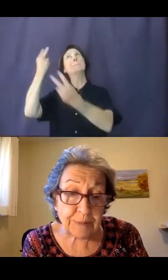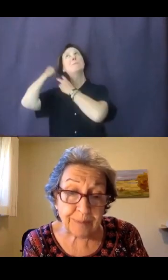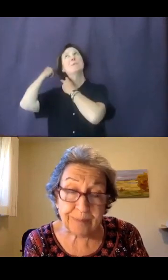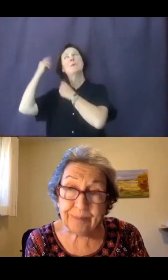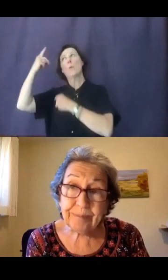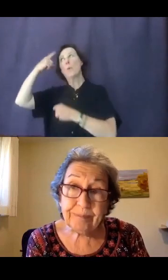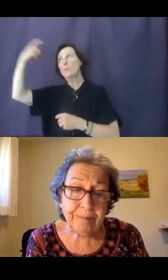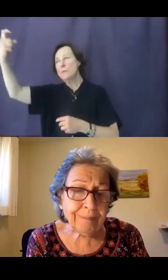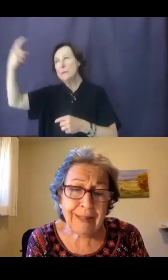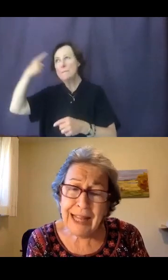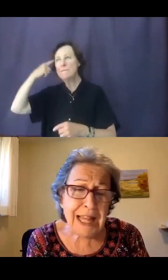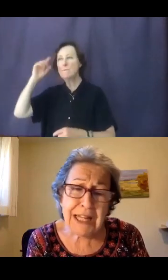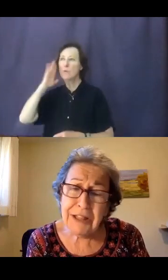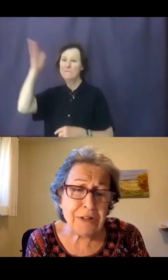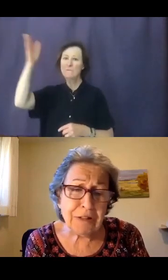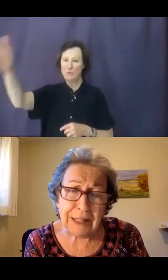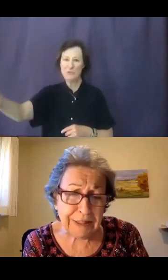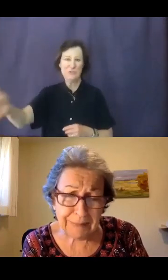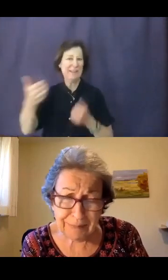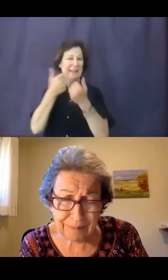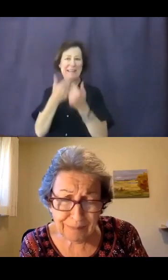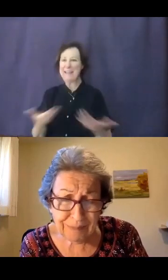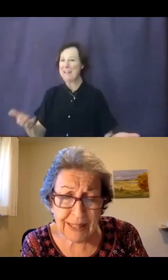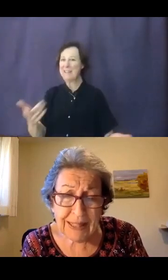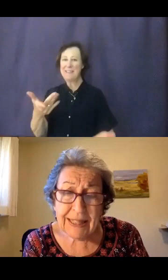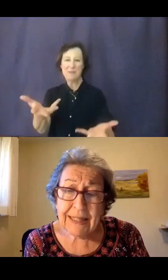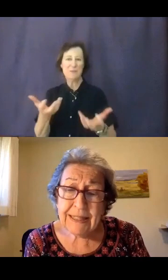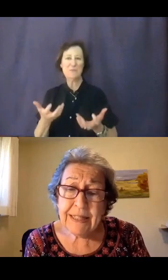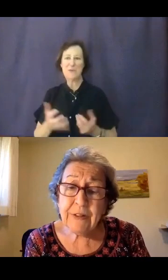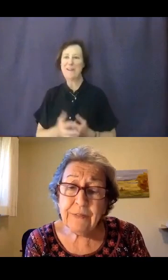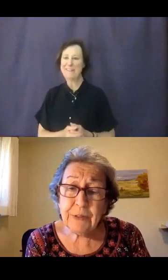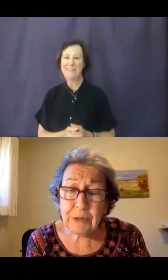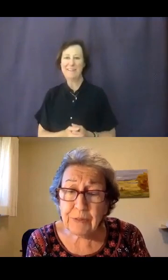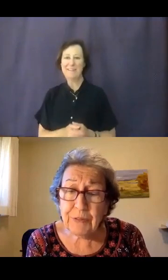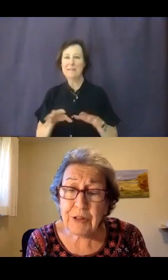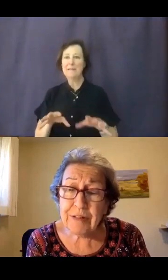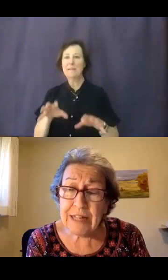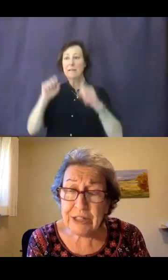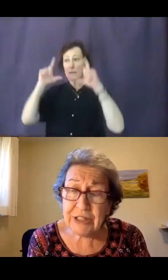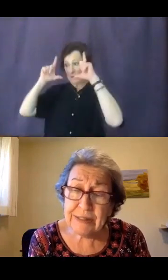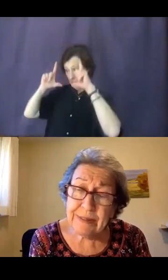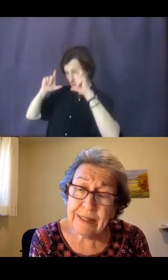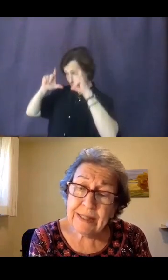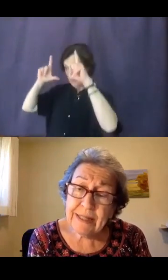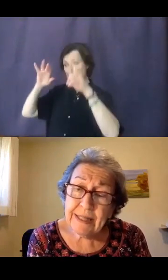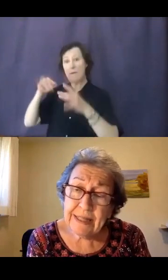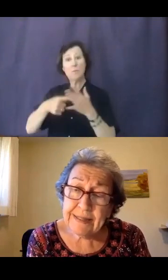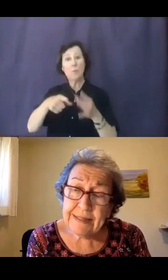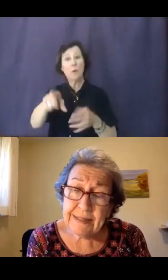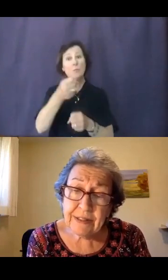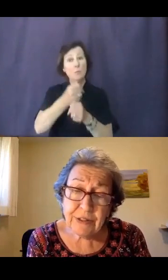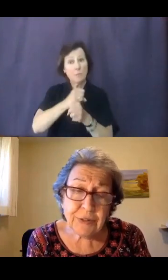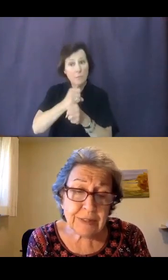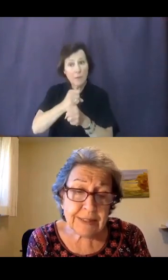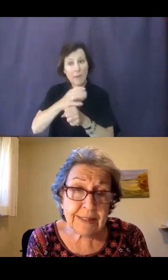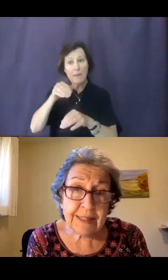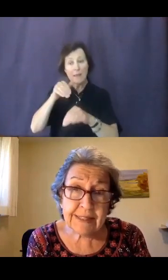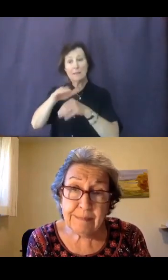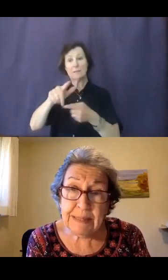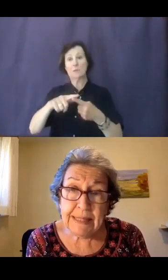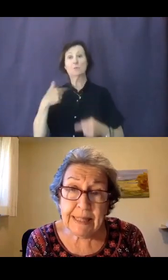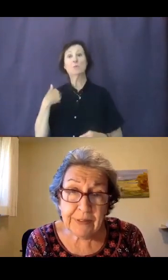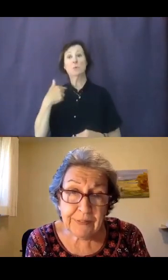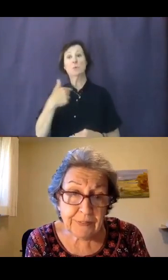future. Anything you like. Take a photo of your creation and send it to us